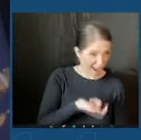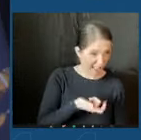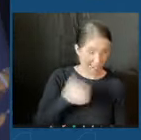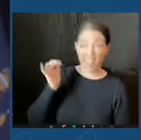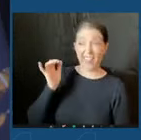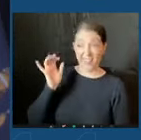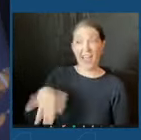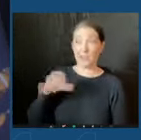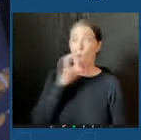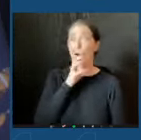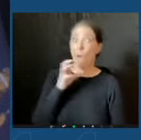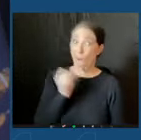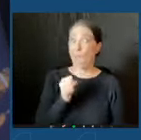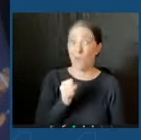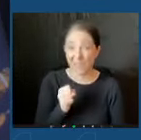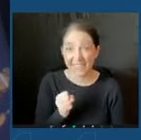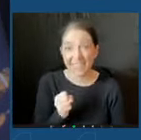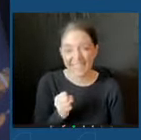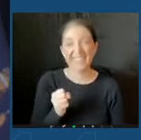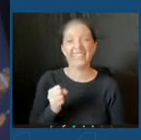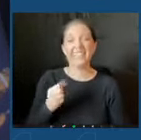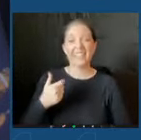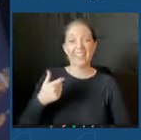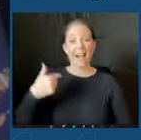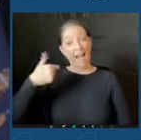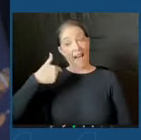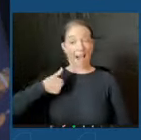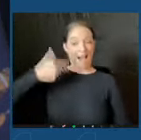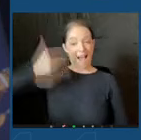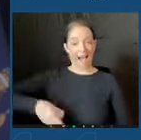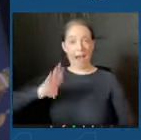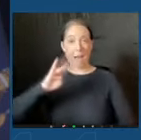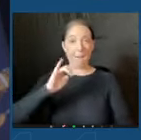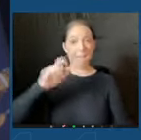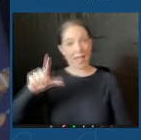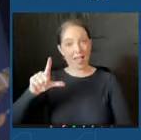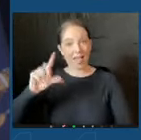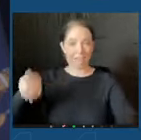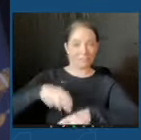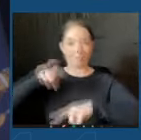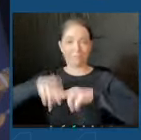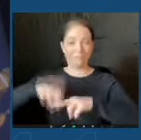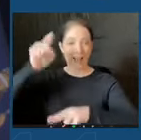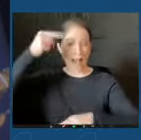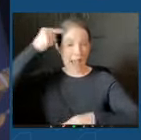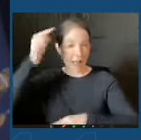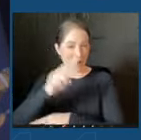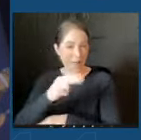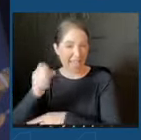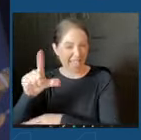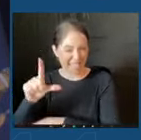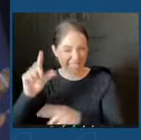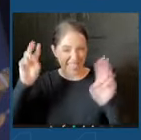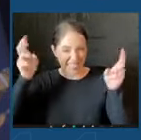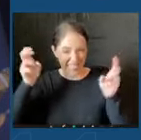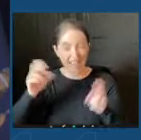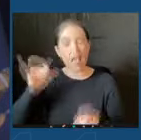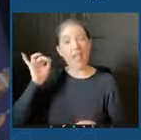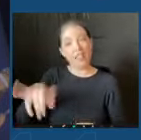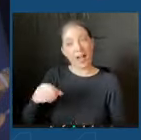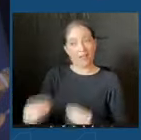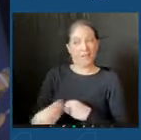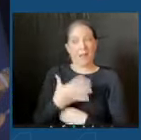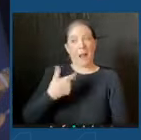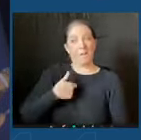reruns. But I am a bill, right? Sitting here on Capitol Hill, believe it or not, that was one of the inspirations of why I wanted to go work on Capitol